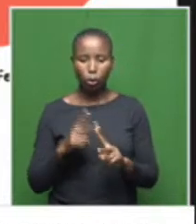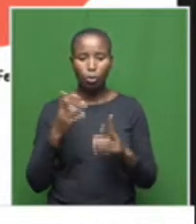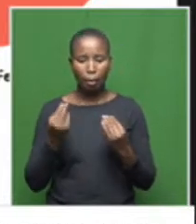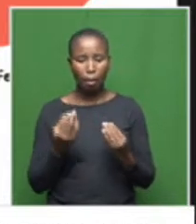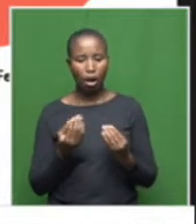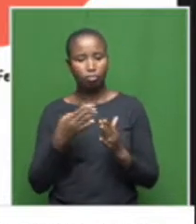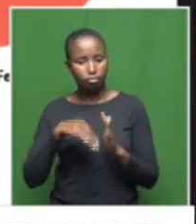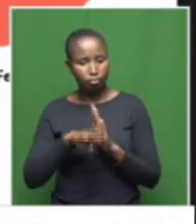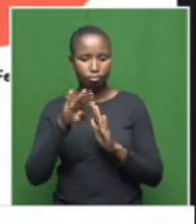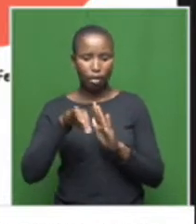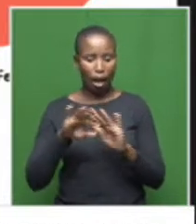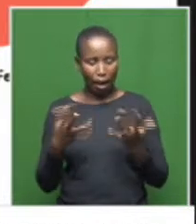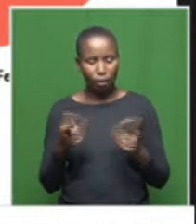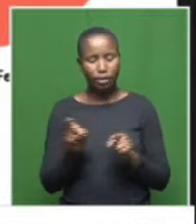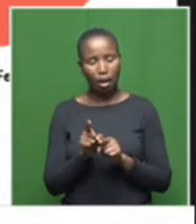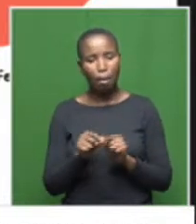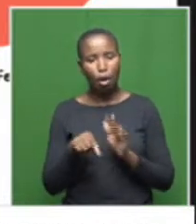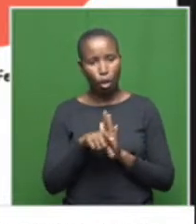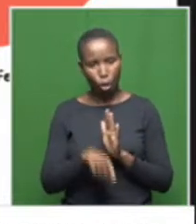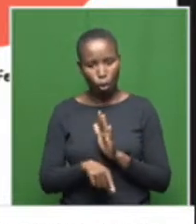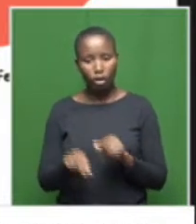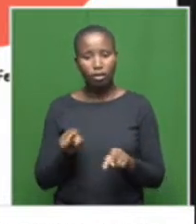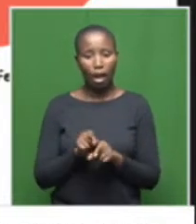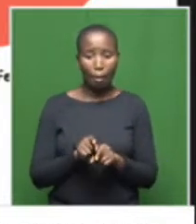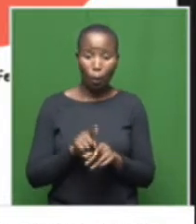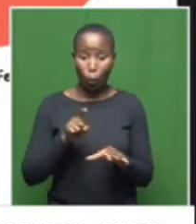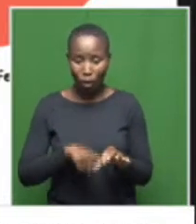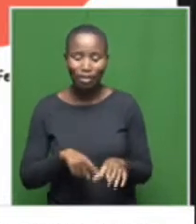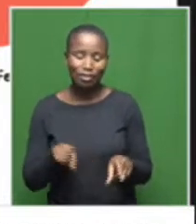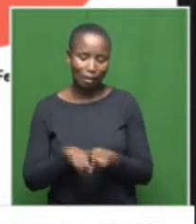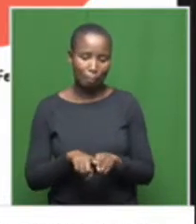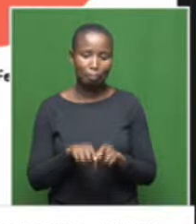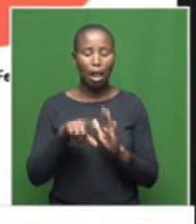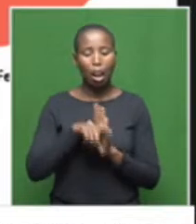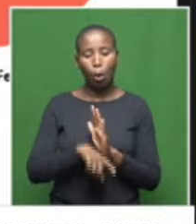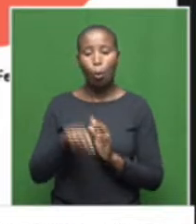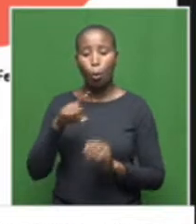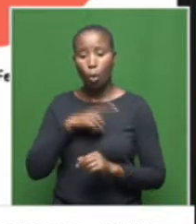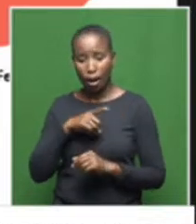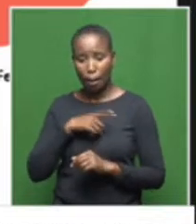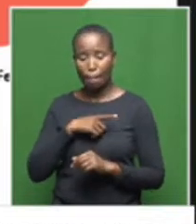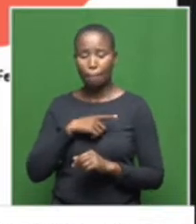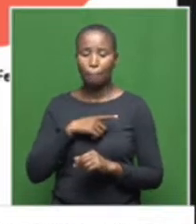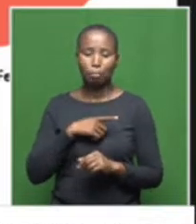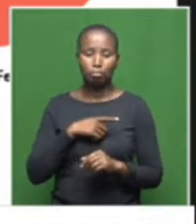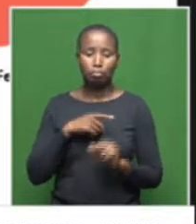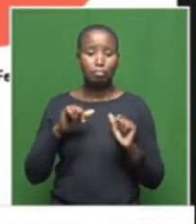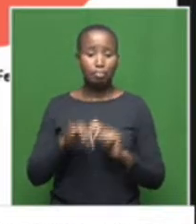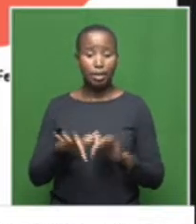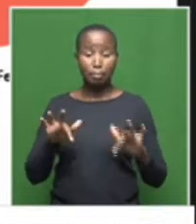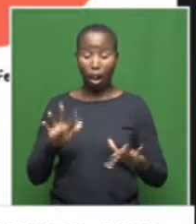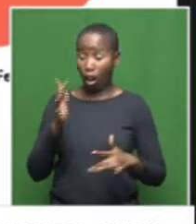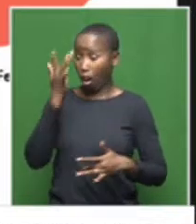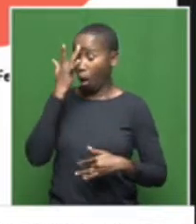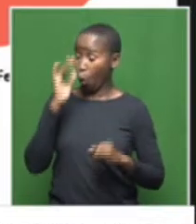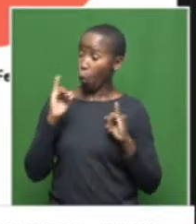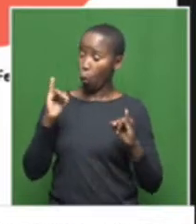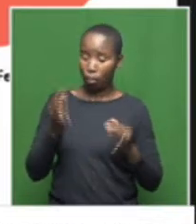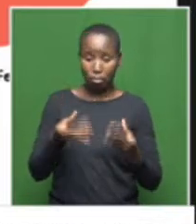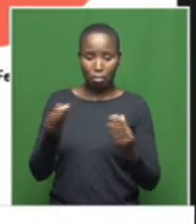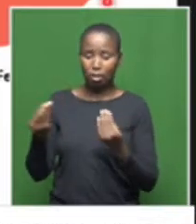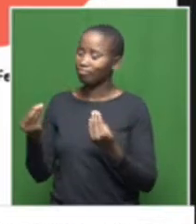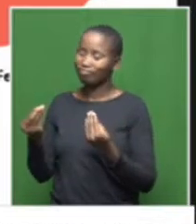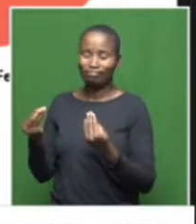and the quality of the sequences also tends to be lower because we're not seeing high transmission rates.